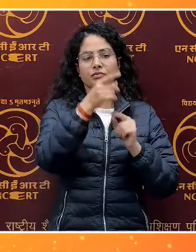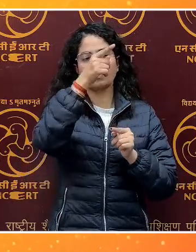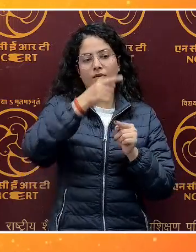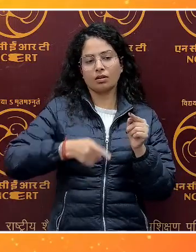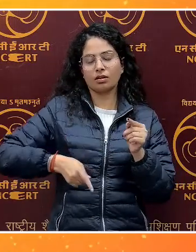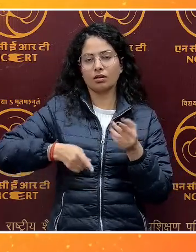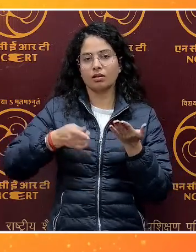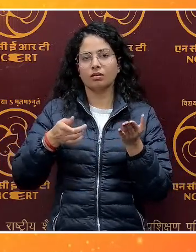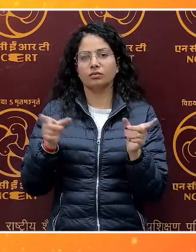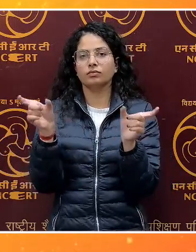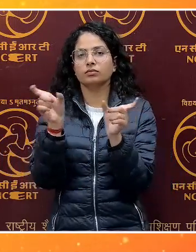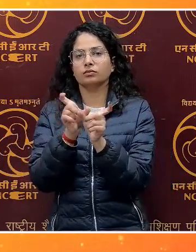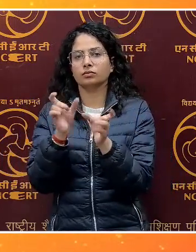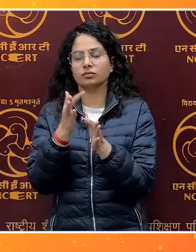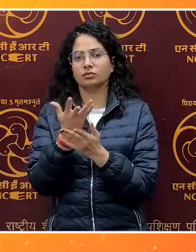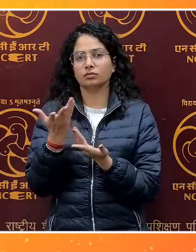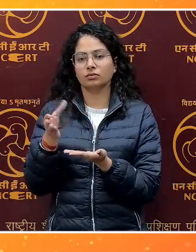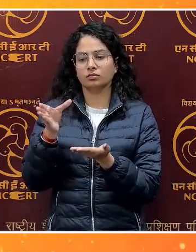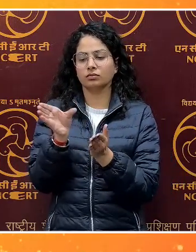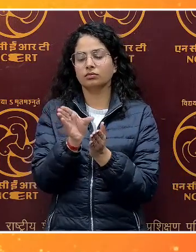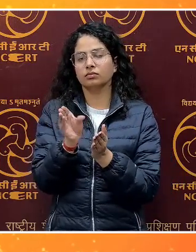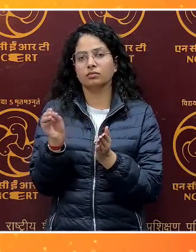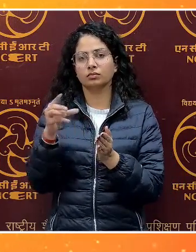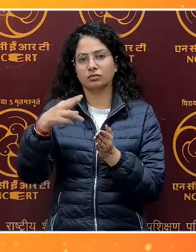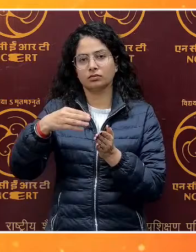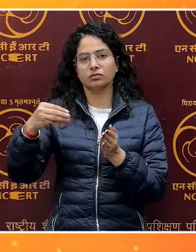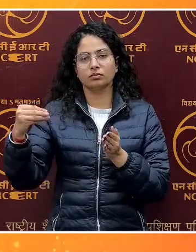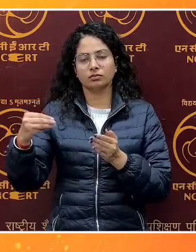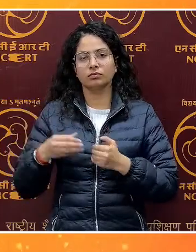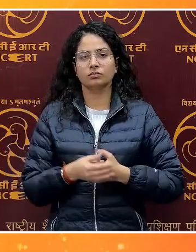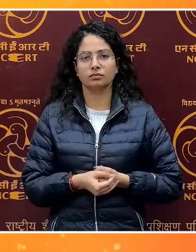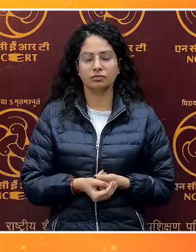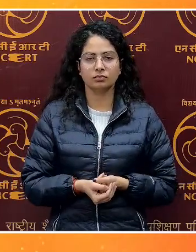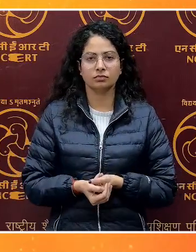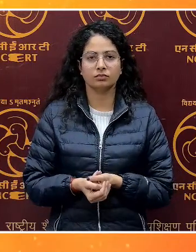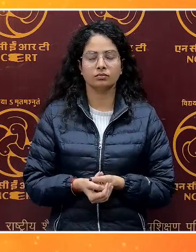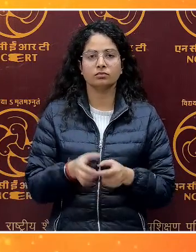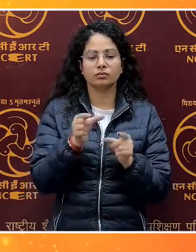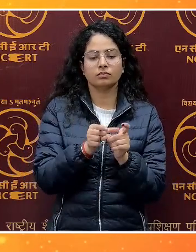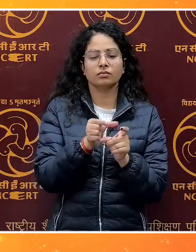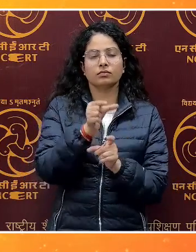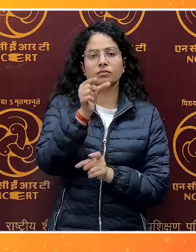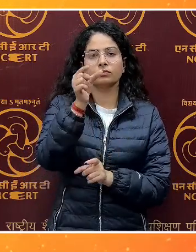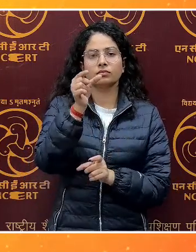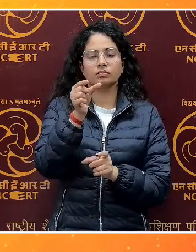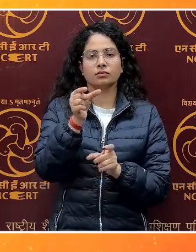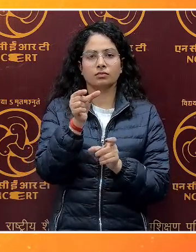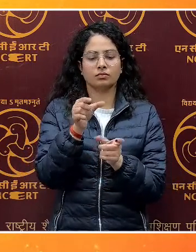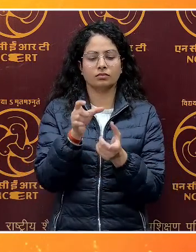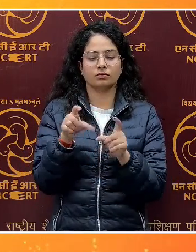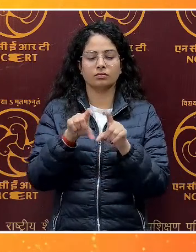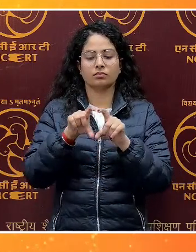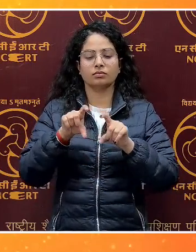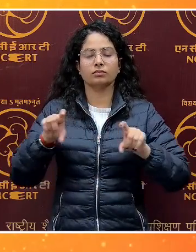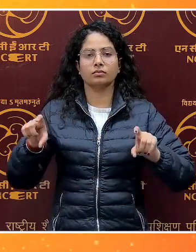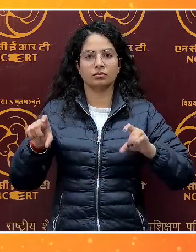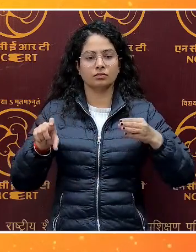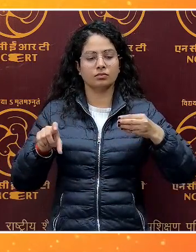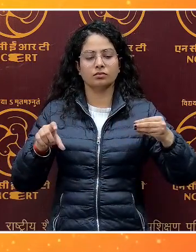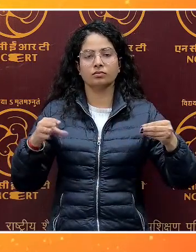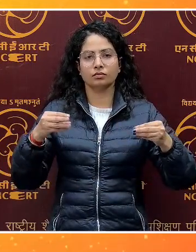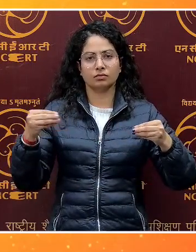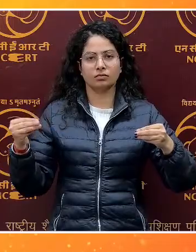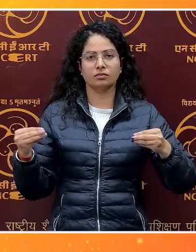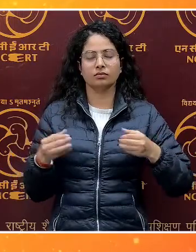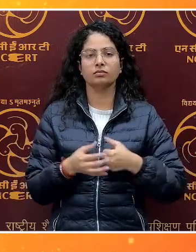Okay. Right? Then, Renu, we have a cylinder with two cones attached. Right? Yes, ma'am. And in this, you